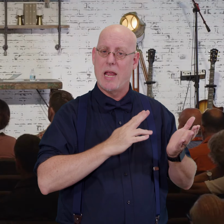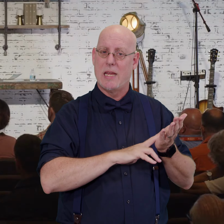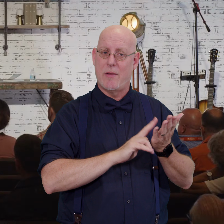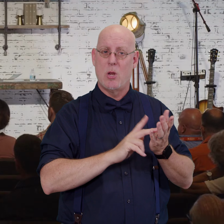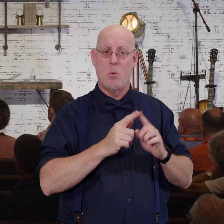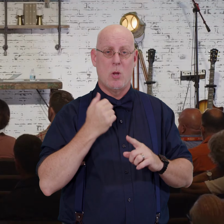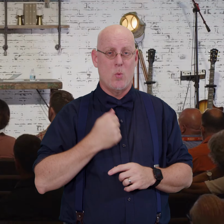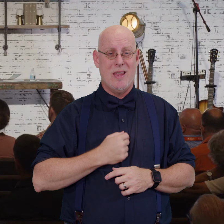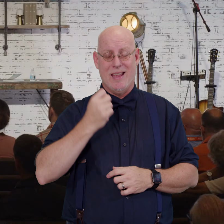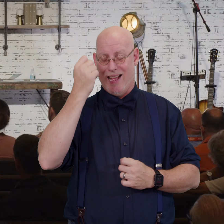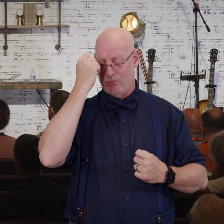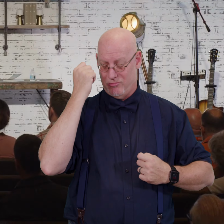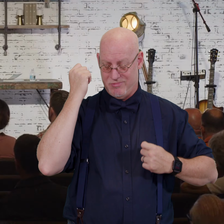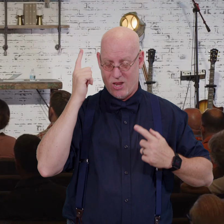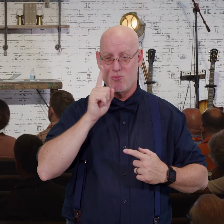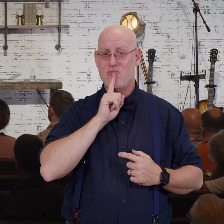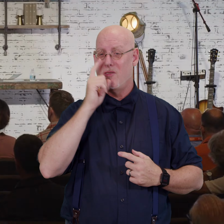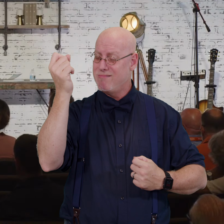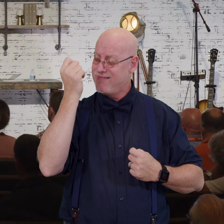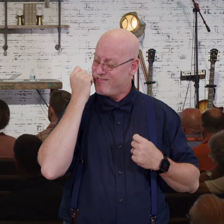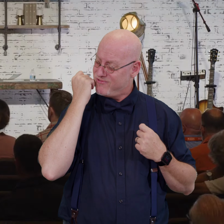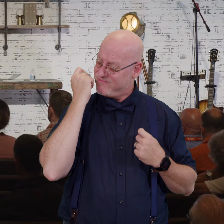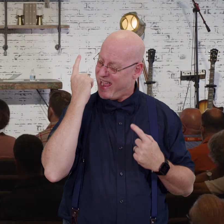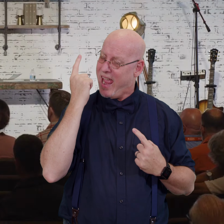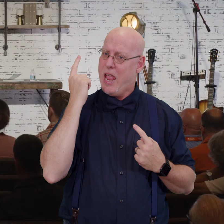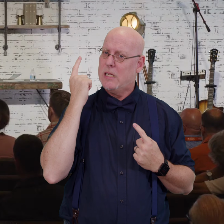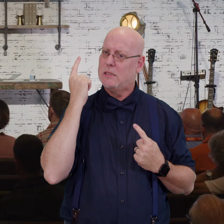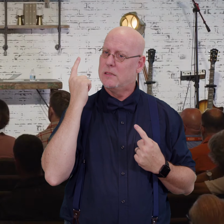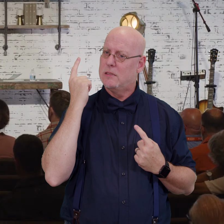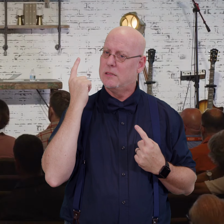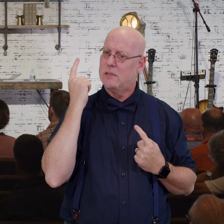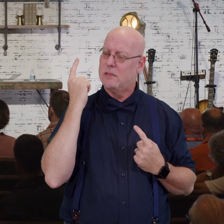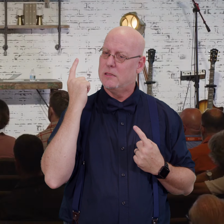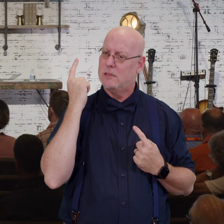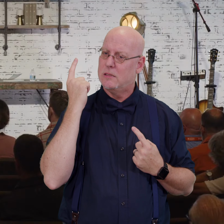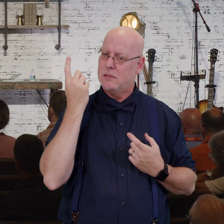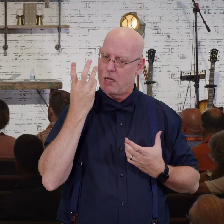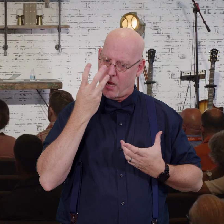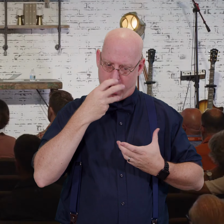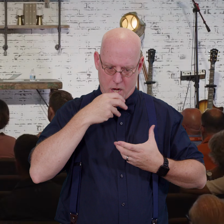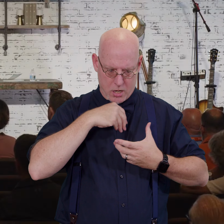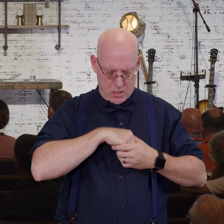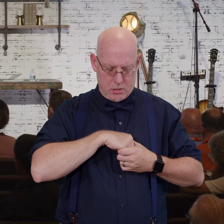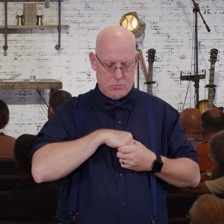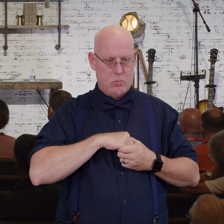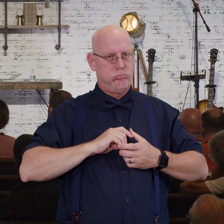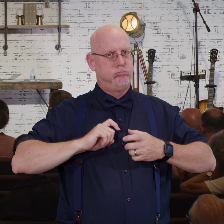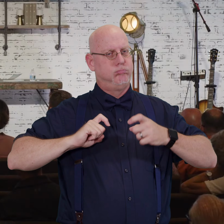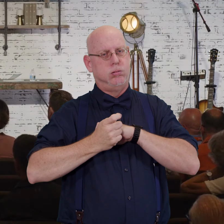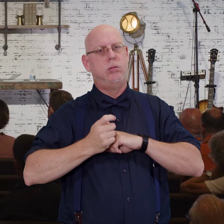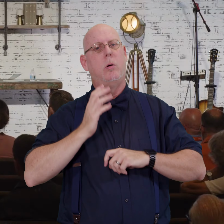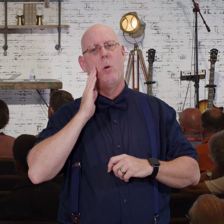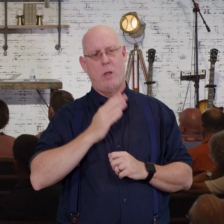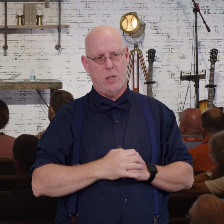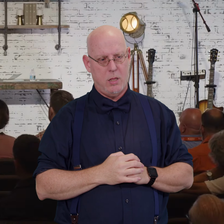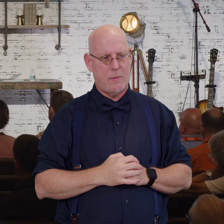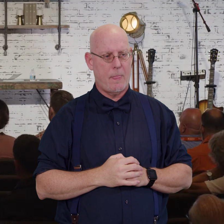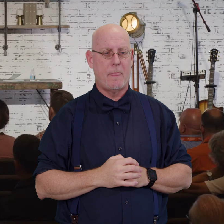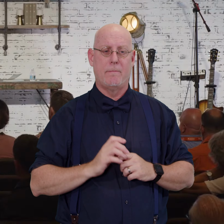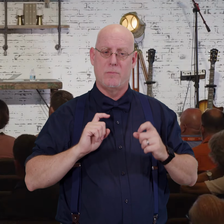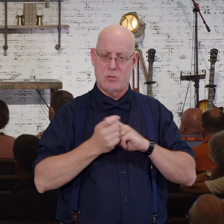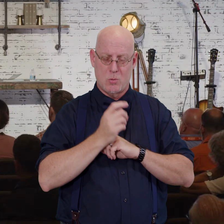When we get that, when we truly get that, when we ingest that, it's transformative.